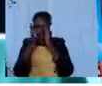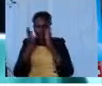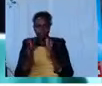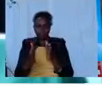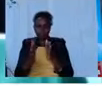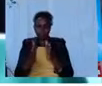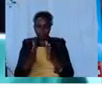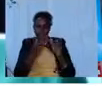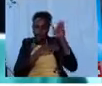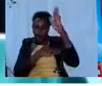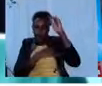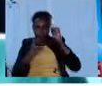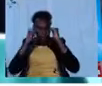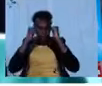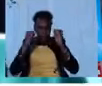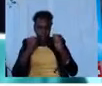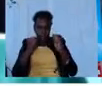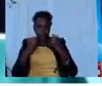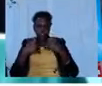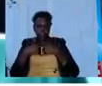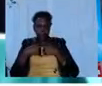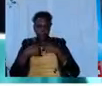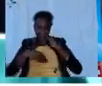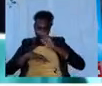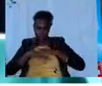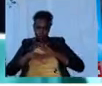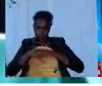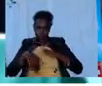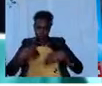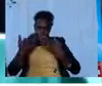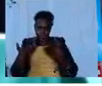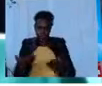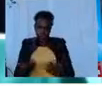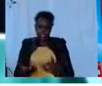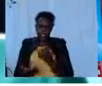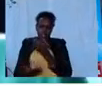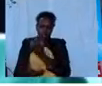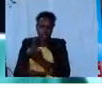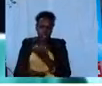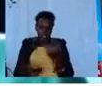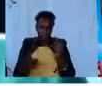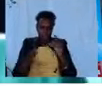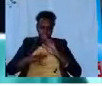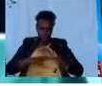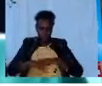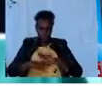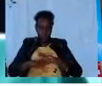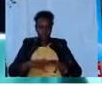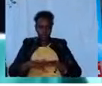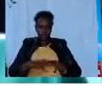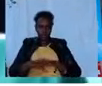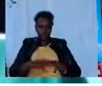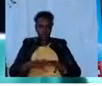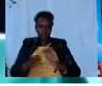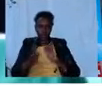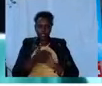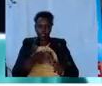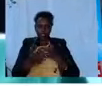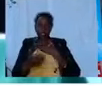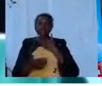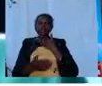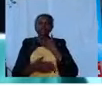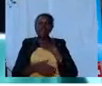And Lord God Almighty, you've been Jehovah Jireh, providing to every good gift that we have